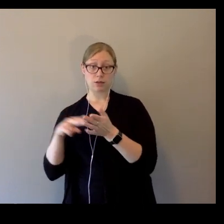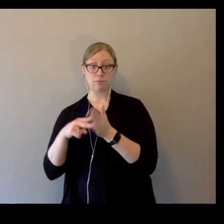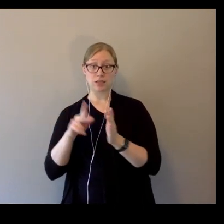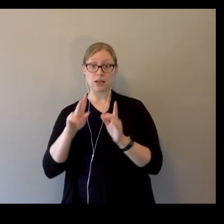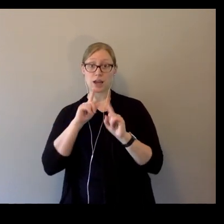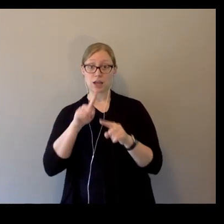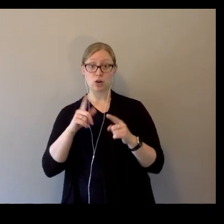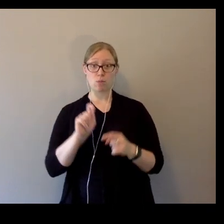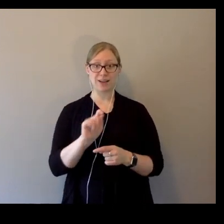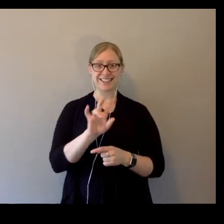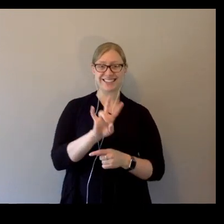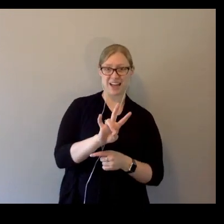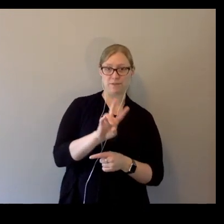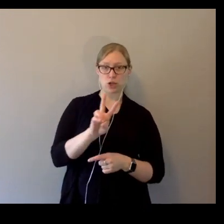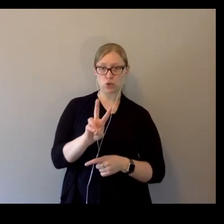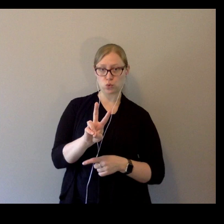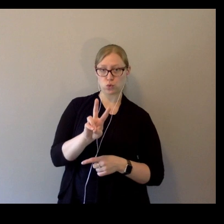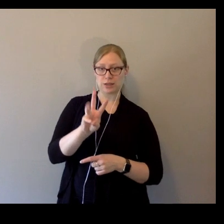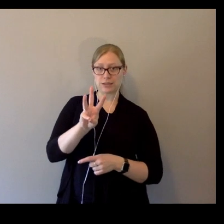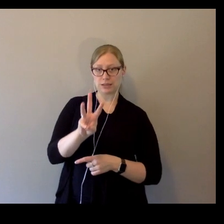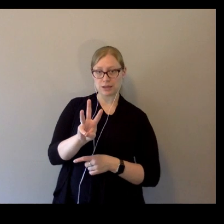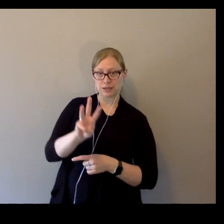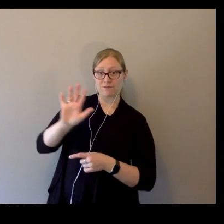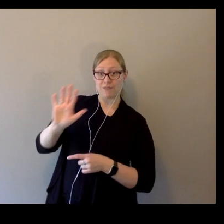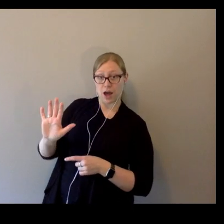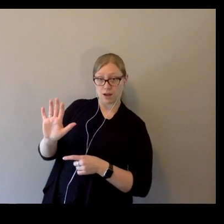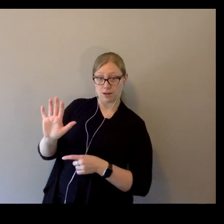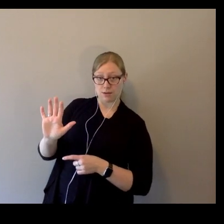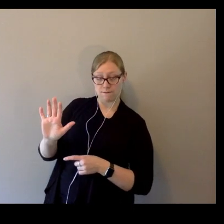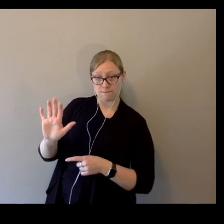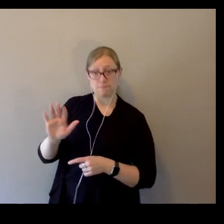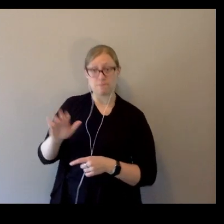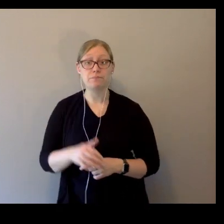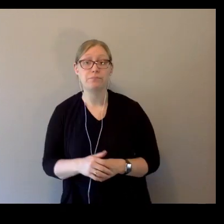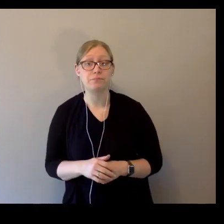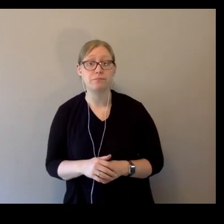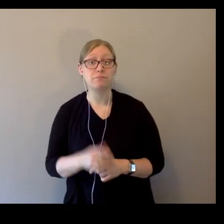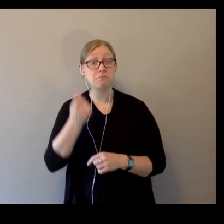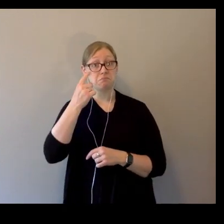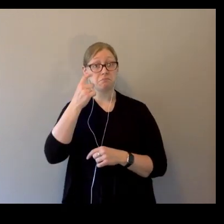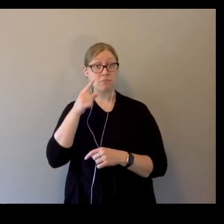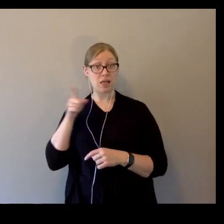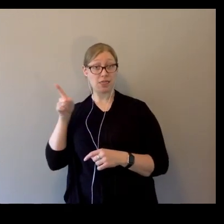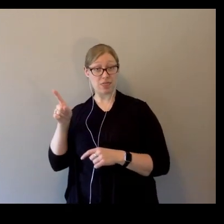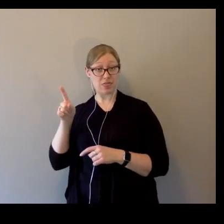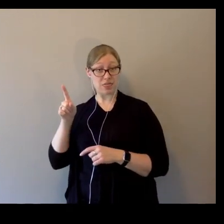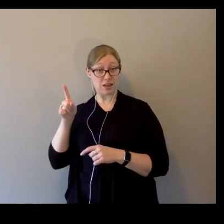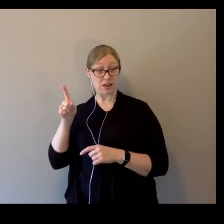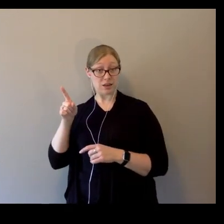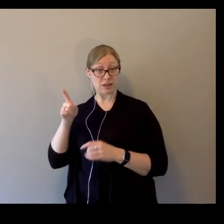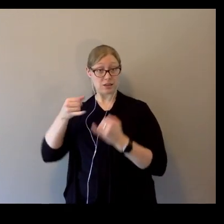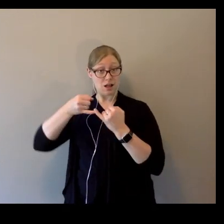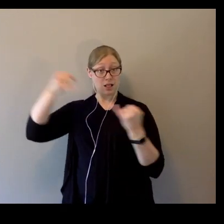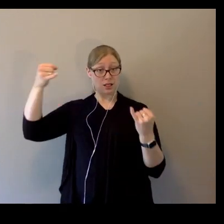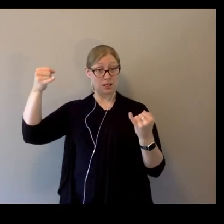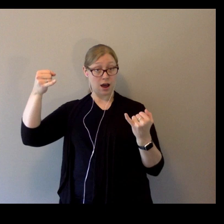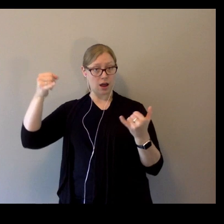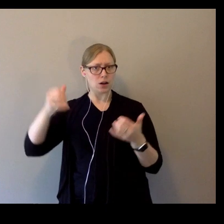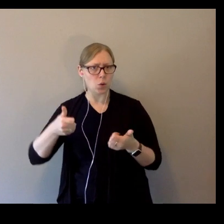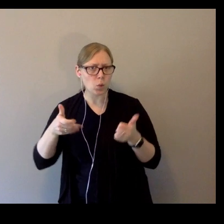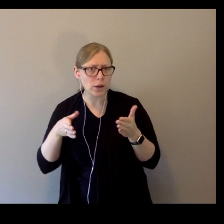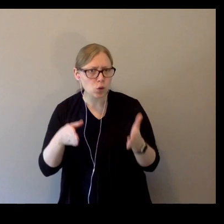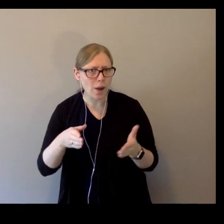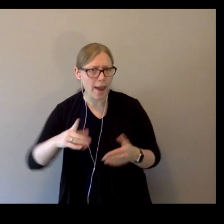0.7265. Now we have to be careful here. This particular line, is it going up or down? It's clearly going down. And so in